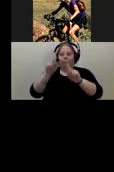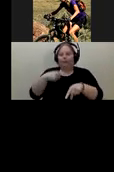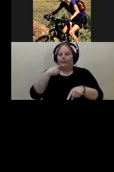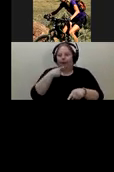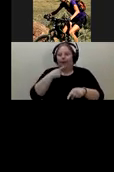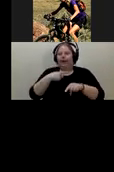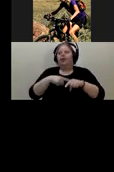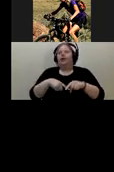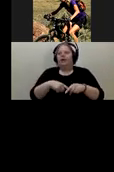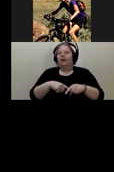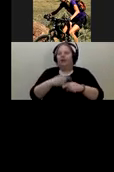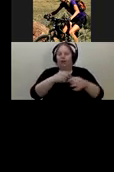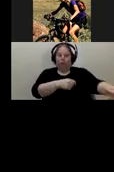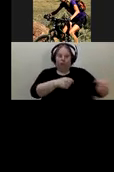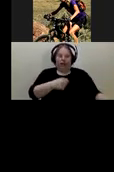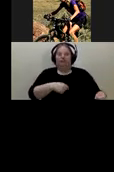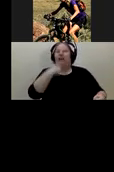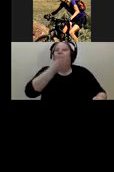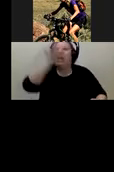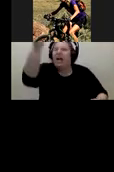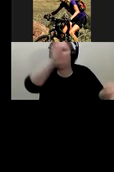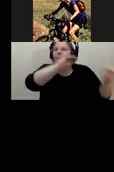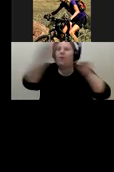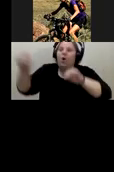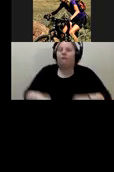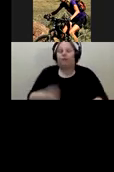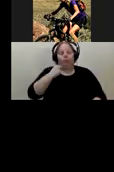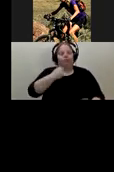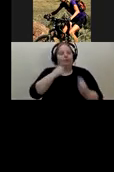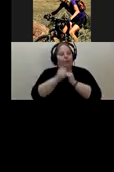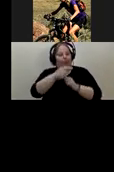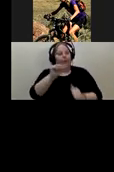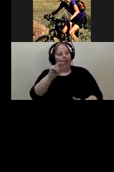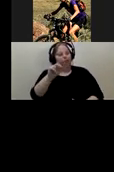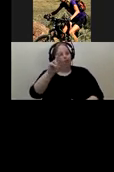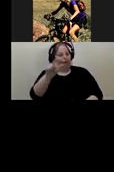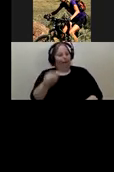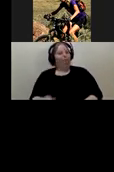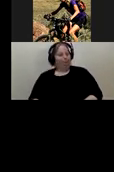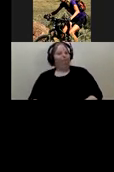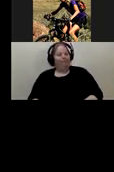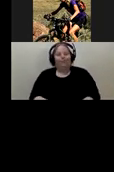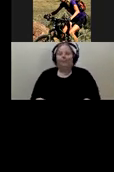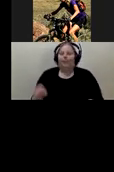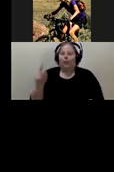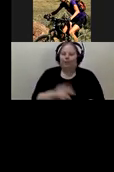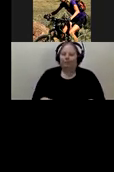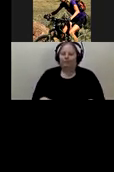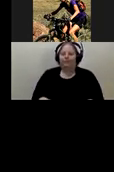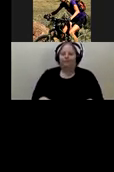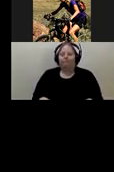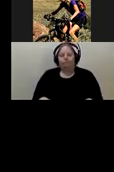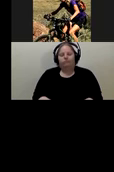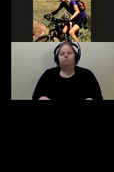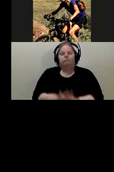That's I want to be caught in this situation with you, Andrea. Okay. All right. So excellent.